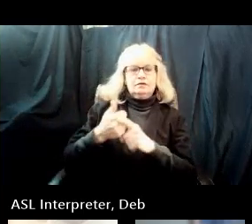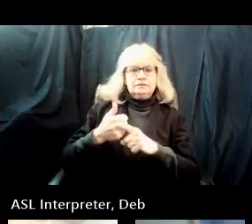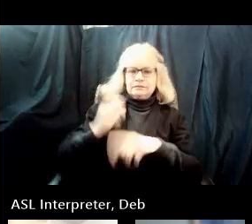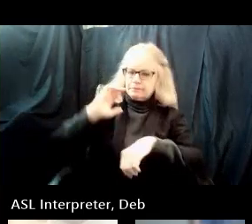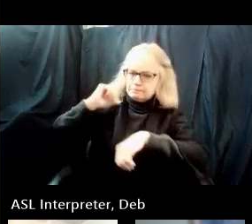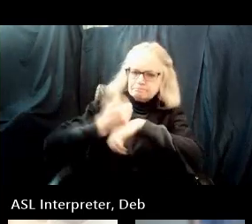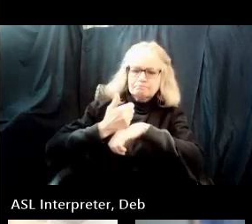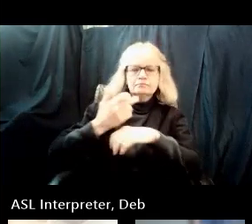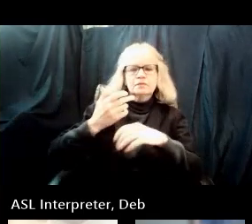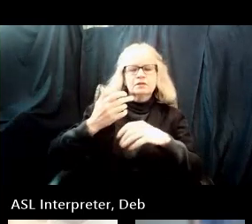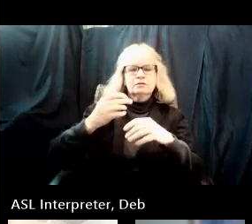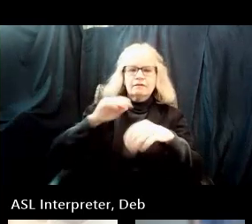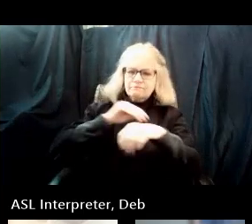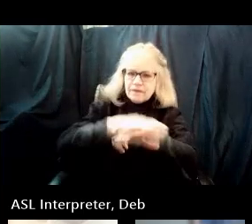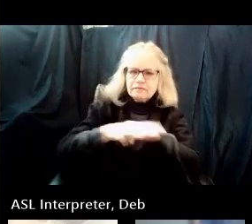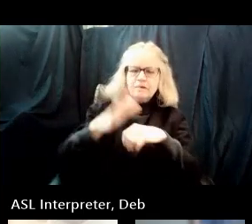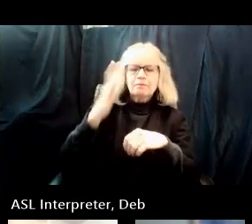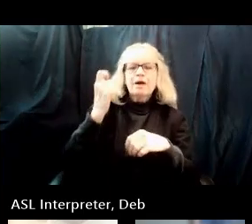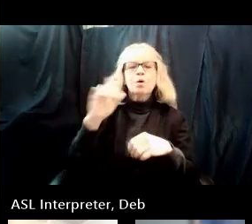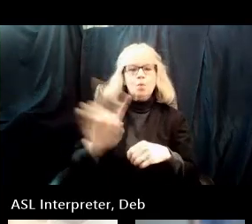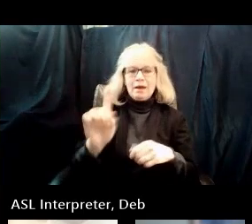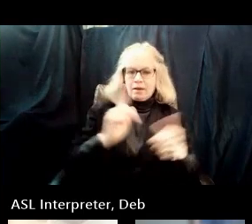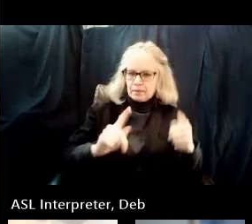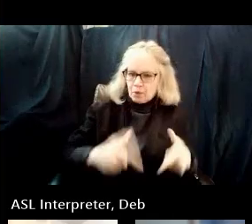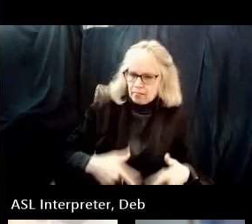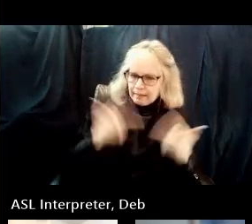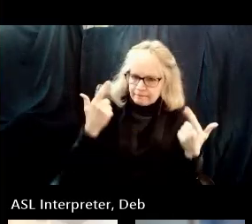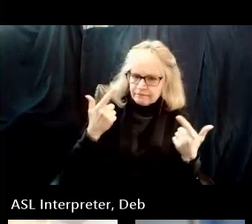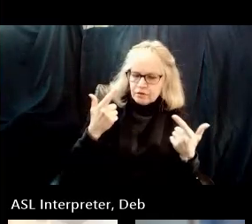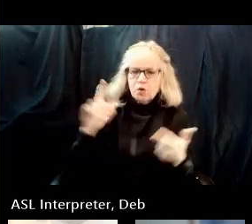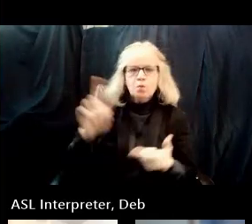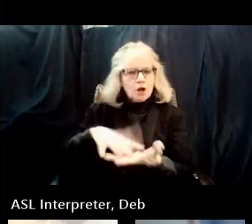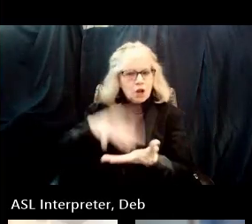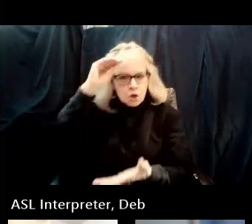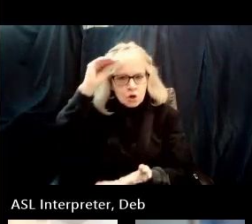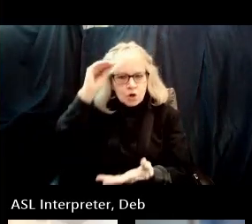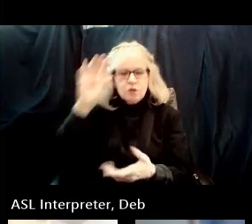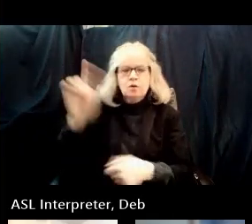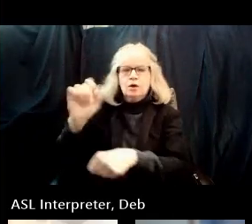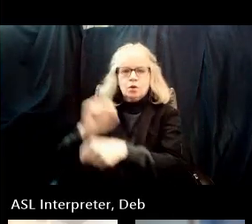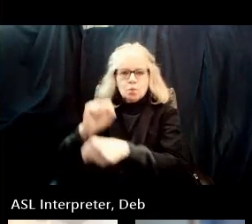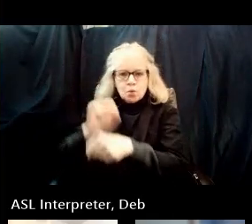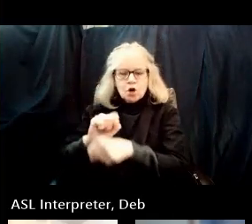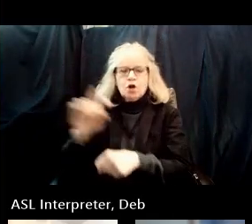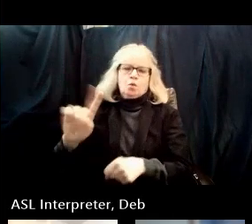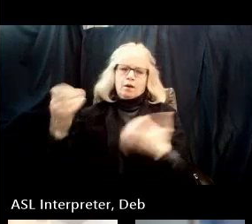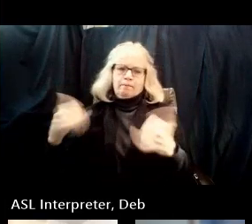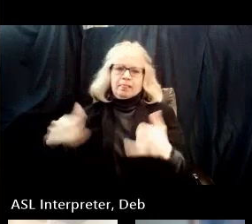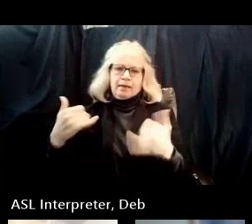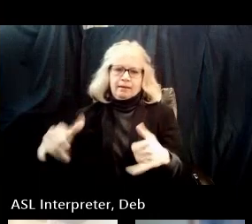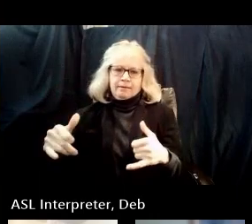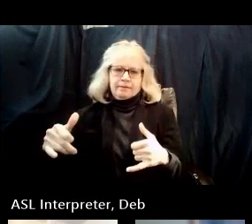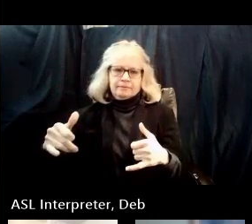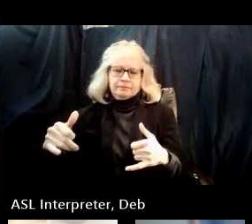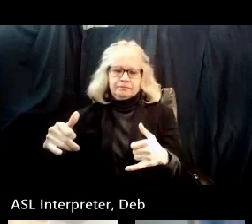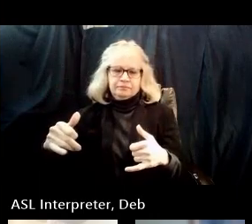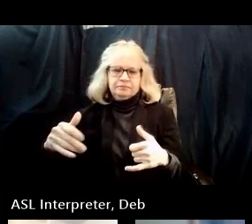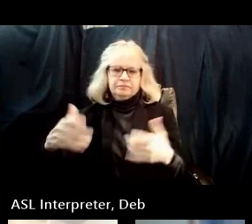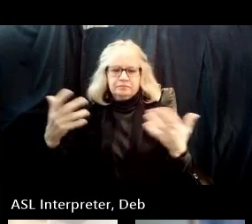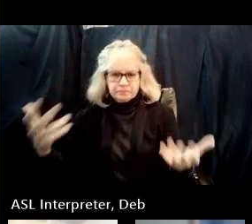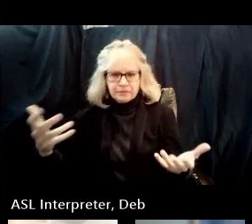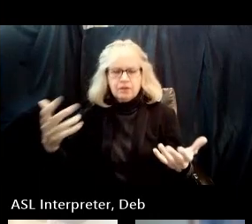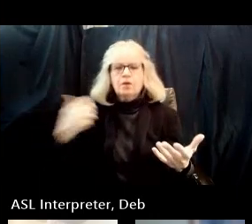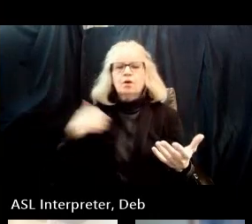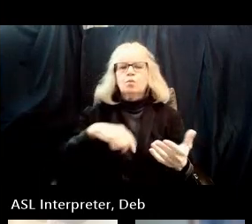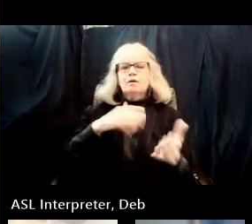profoundly by where people live, where they learn, where they work, and where they play. These conditions that we